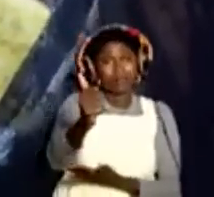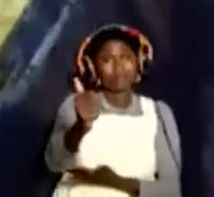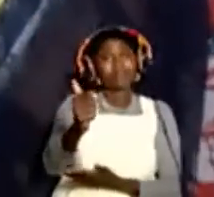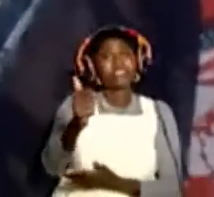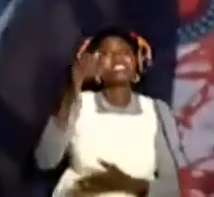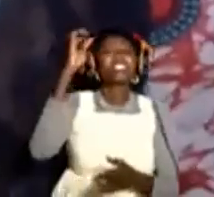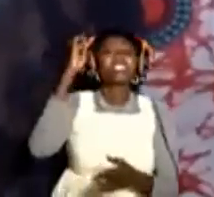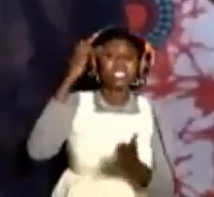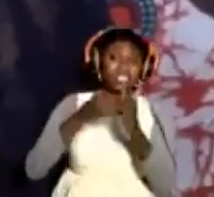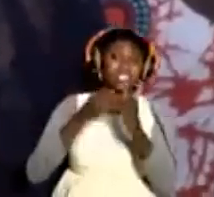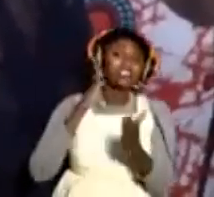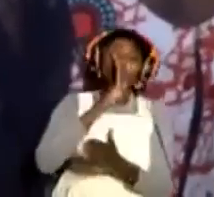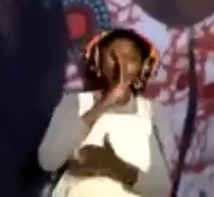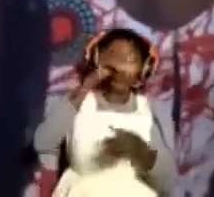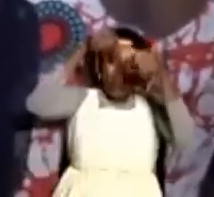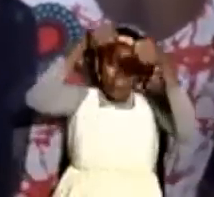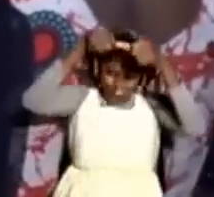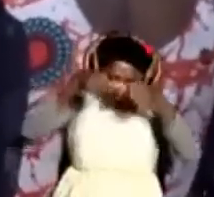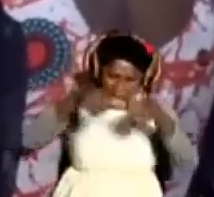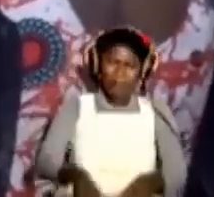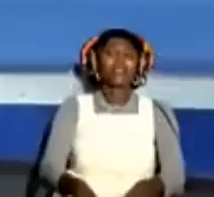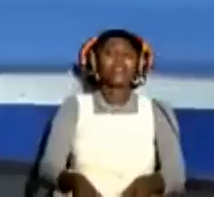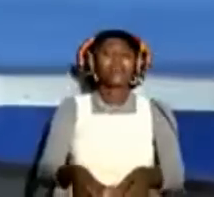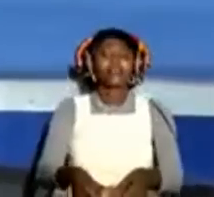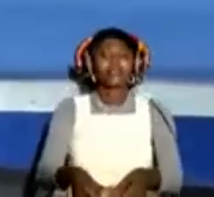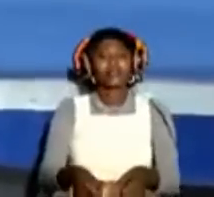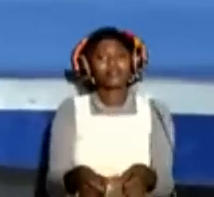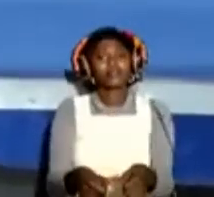forever. It shall be